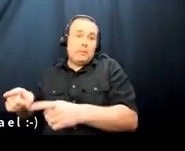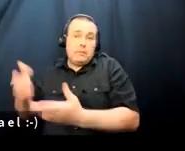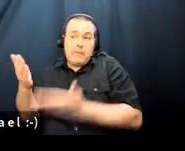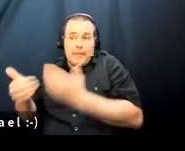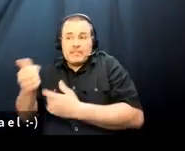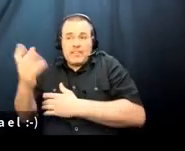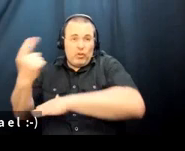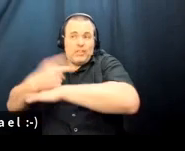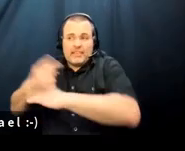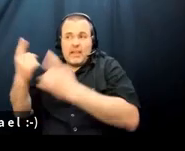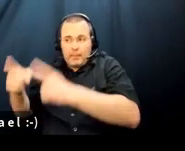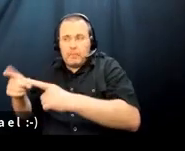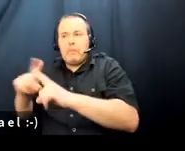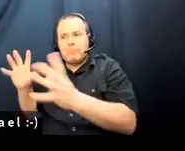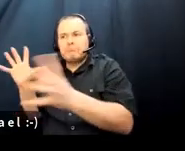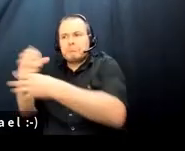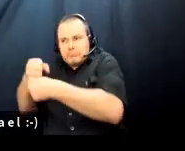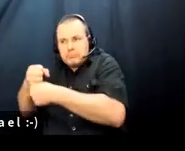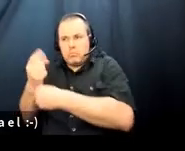days, but is going to give you